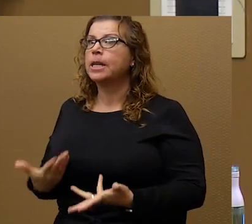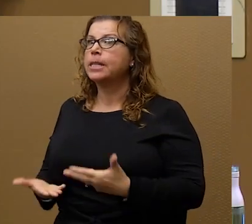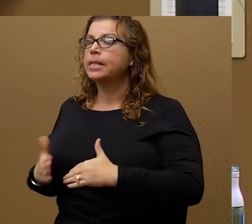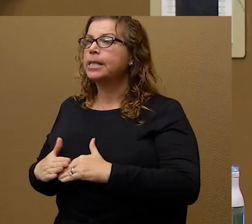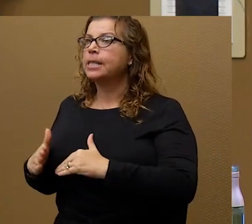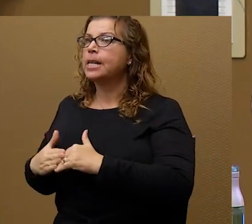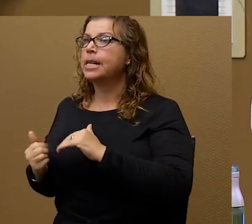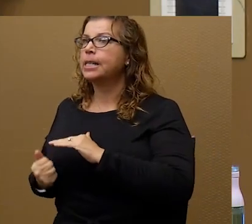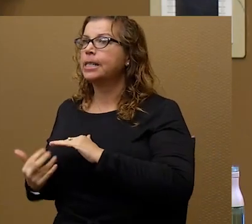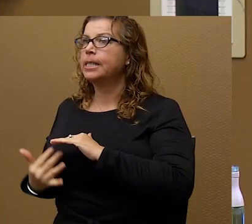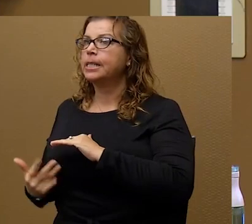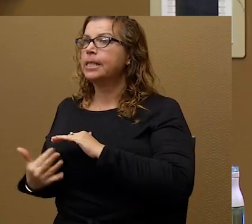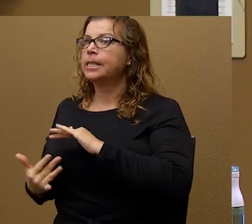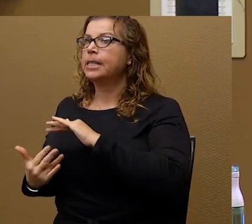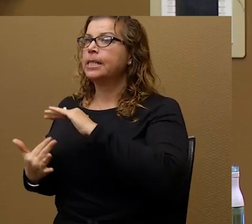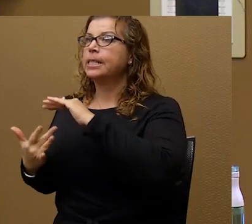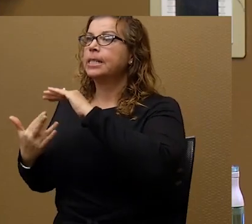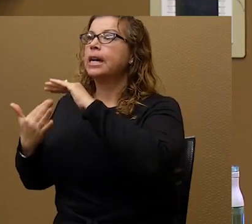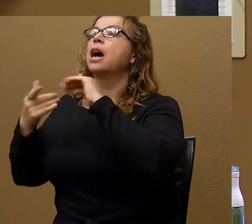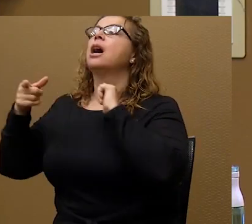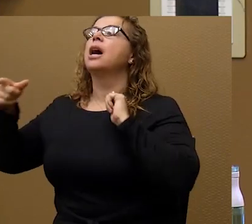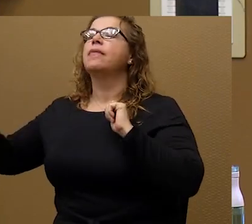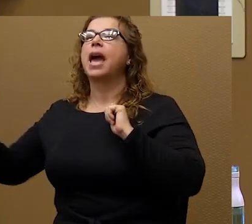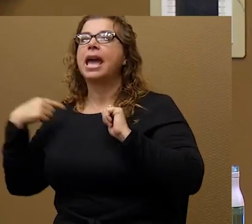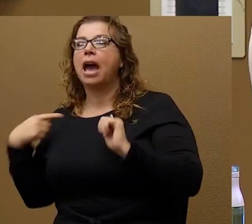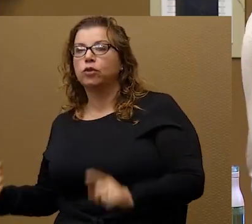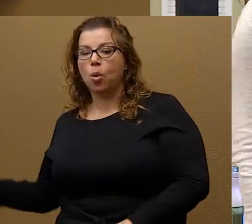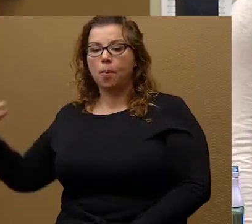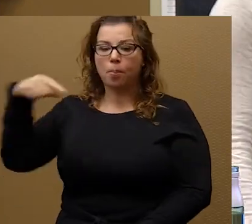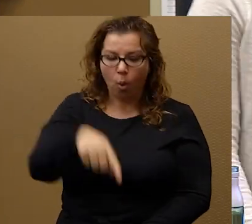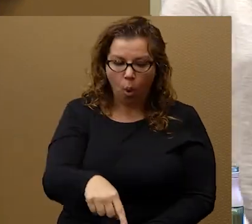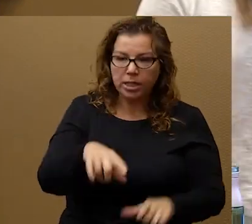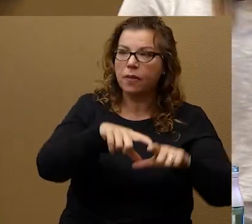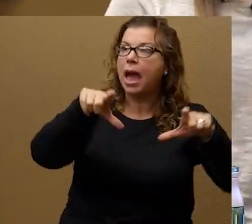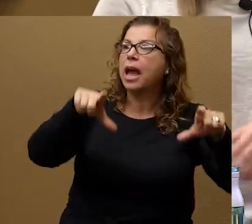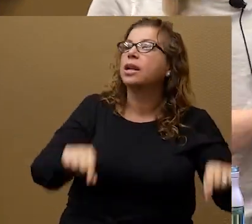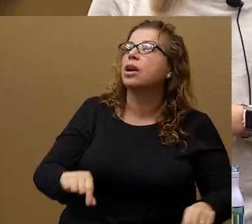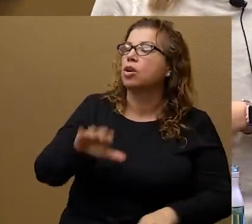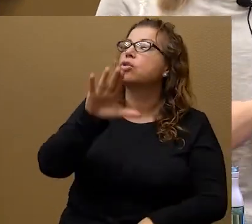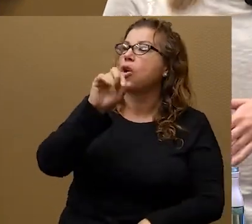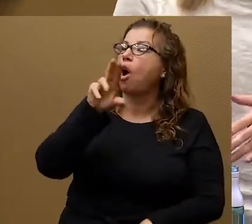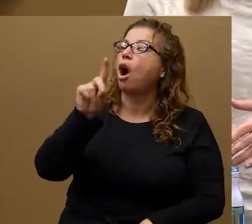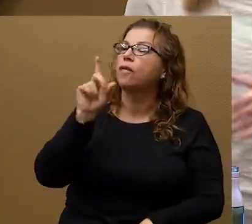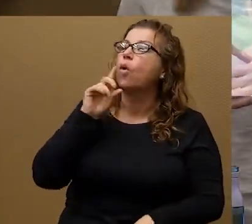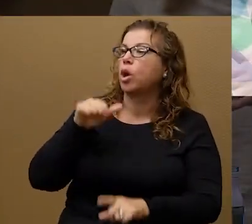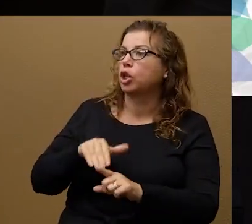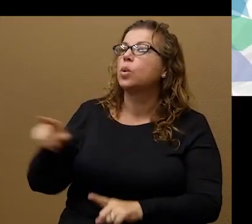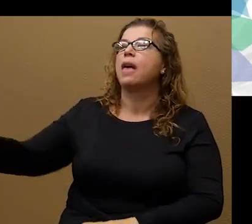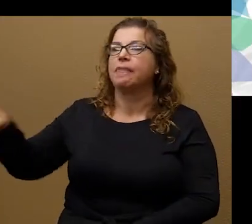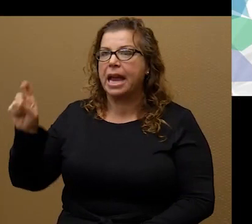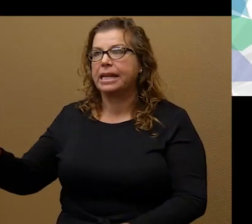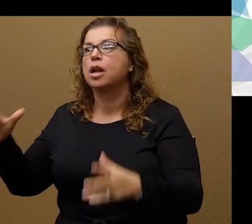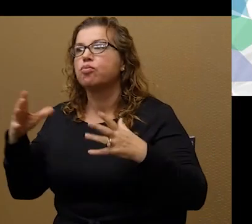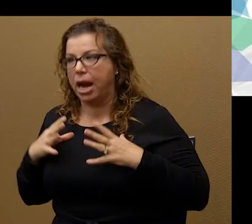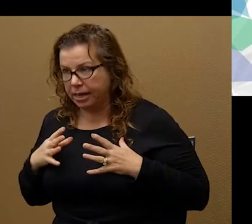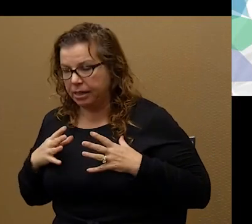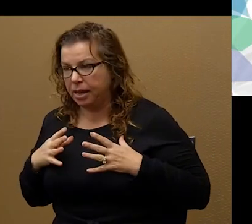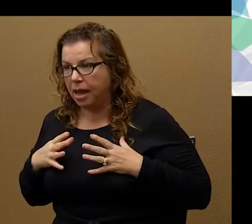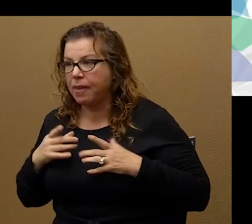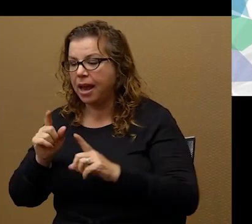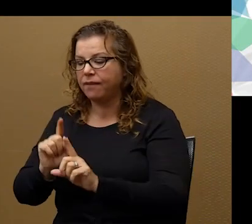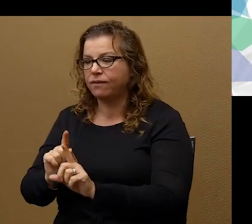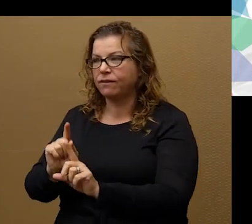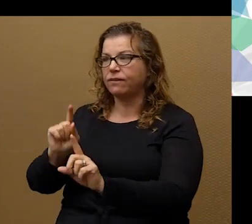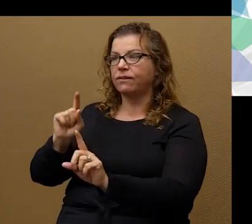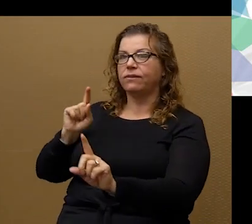I need a break card to help cue them to point to that break card. And then fading is, at first, a lot of